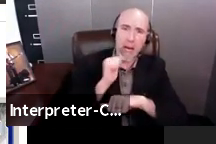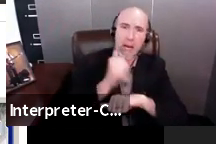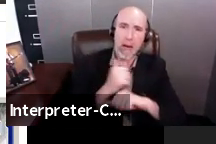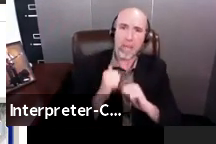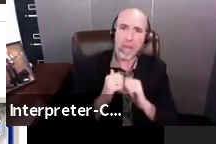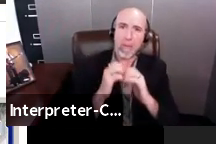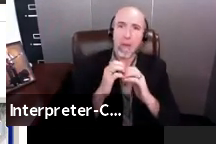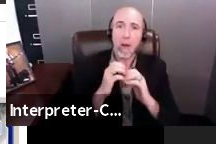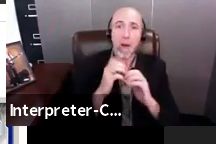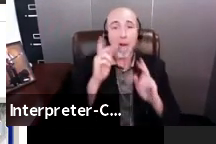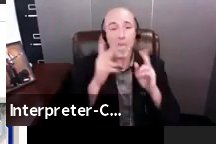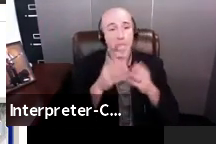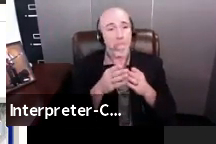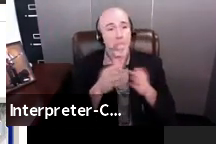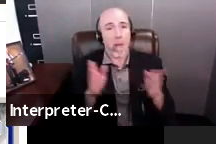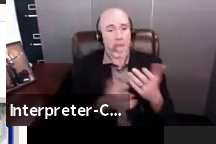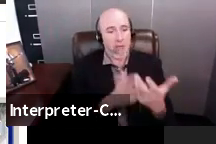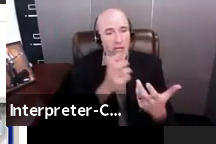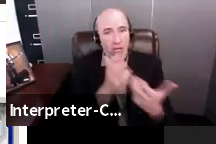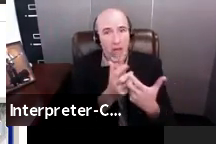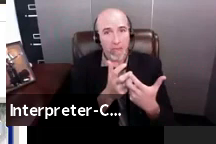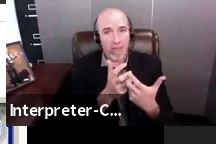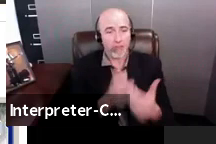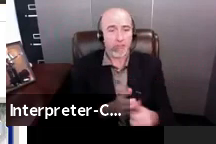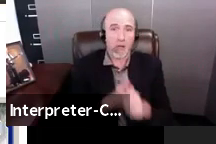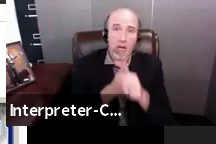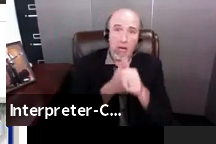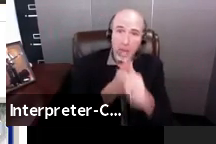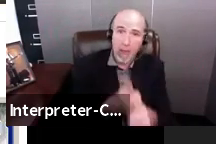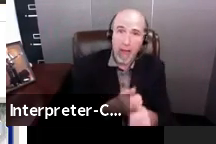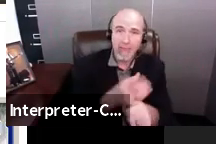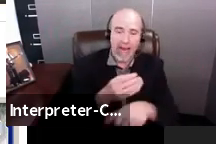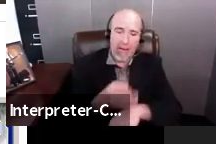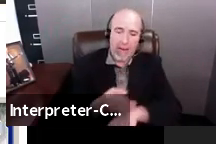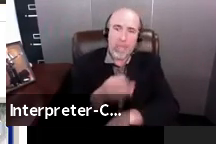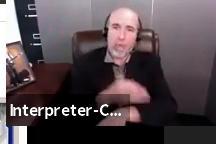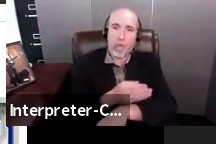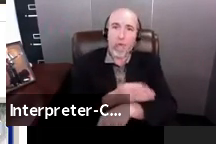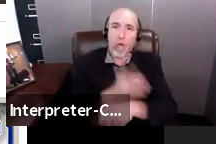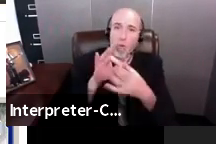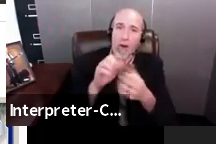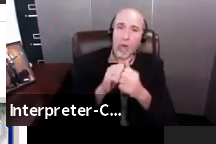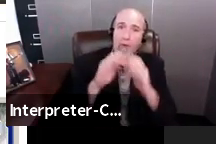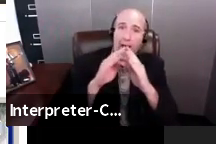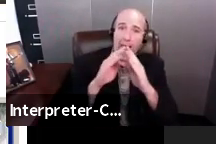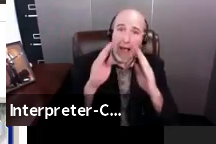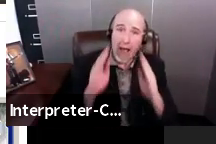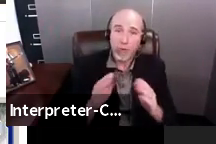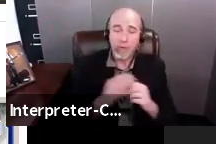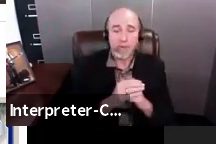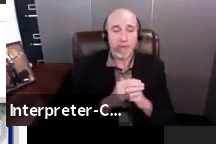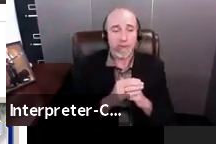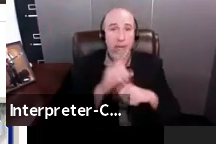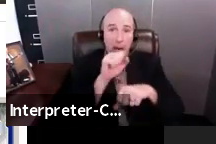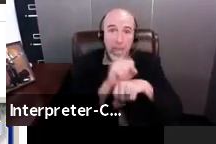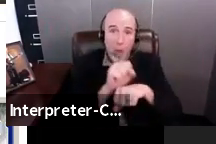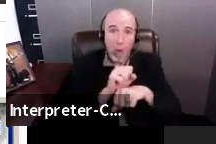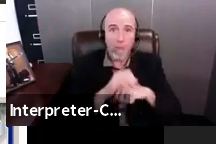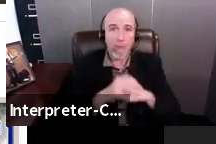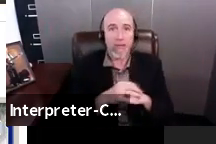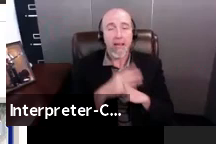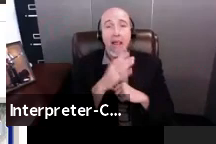accommodation compliance improvements in the areas of housing, employment, and